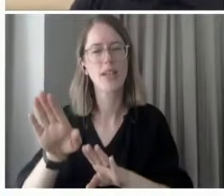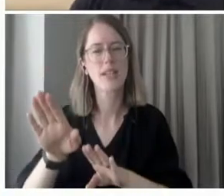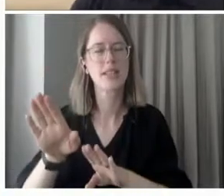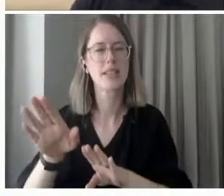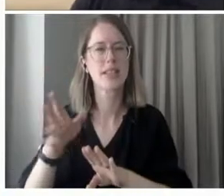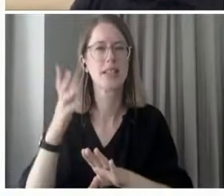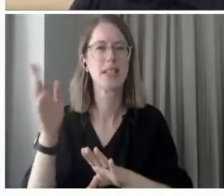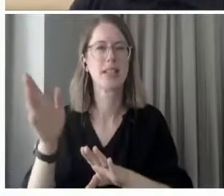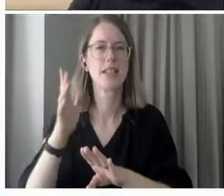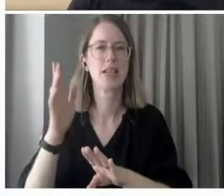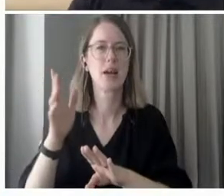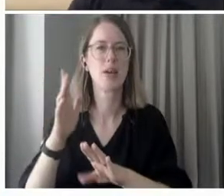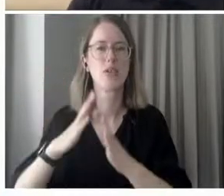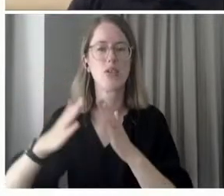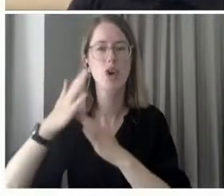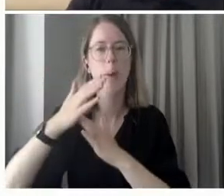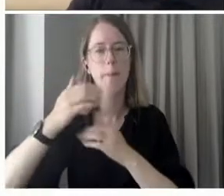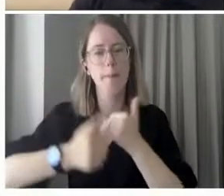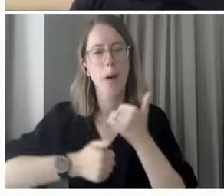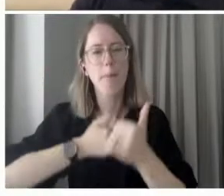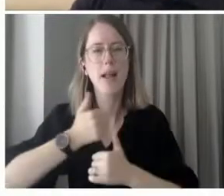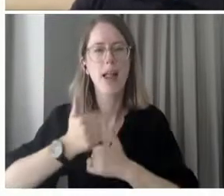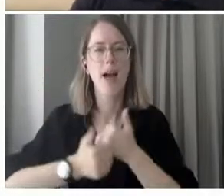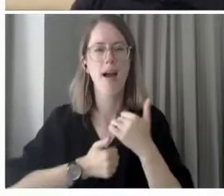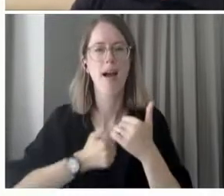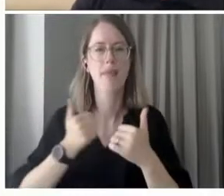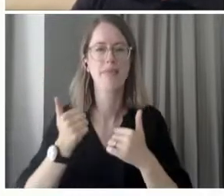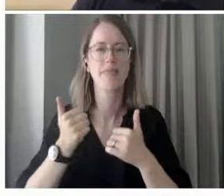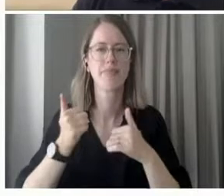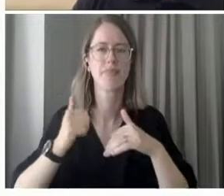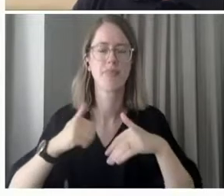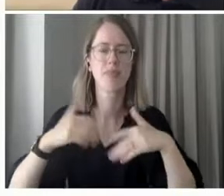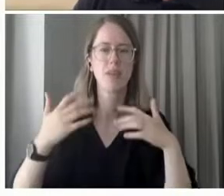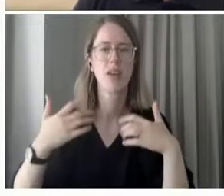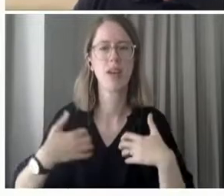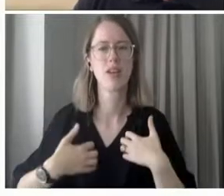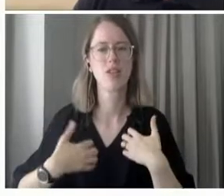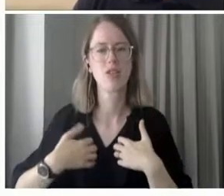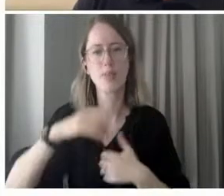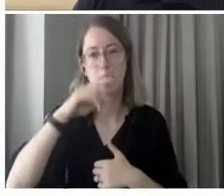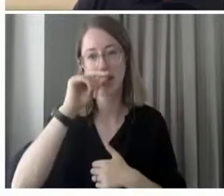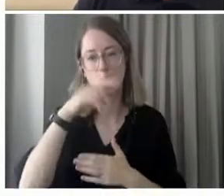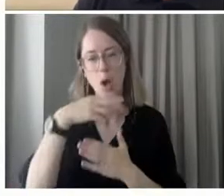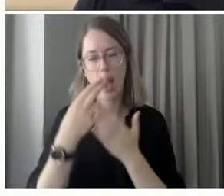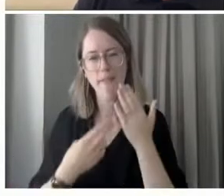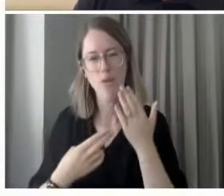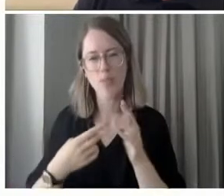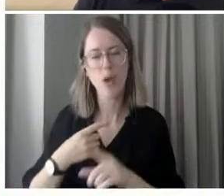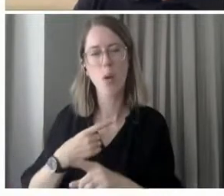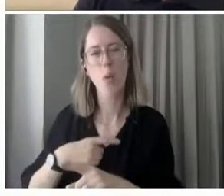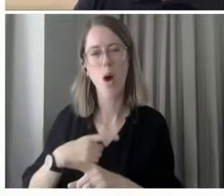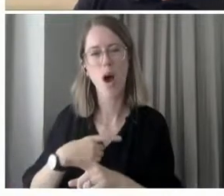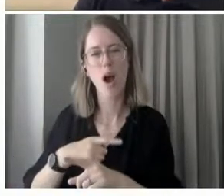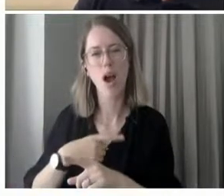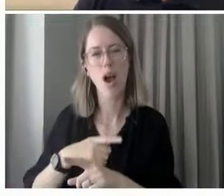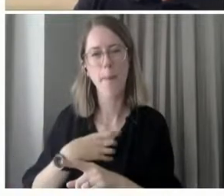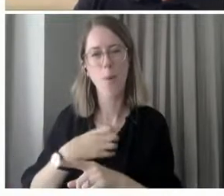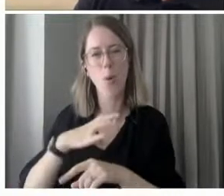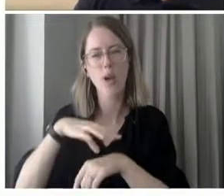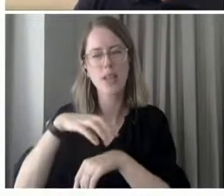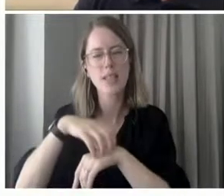some of Aotearoa's most popular, high level of interest and potential art forms, why aren't more